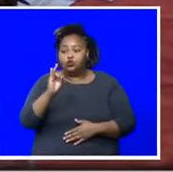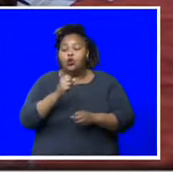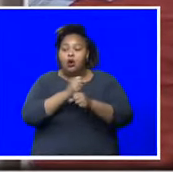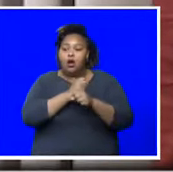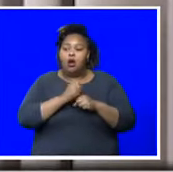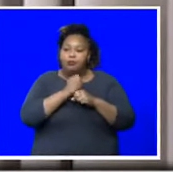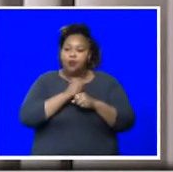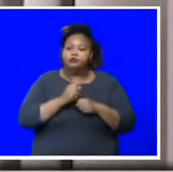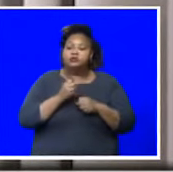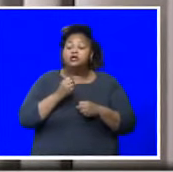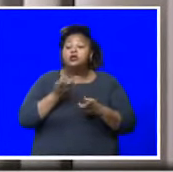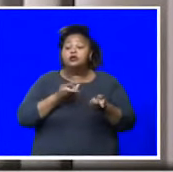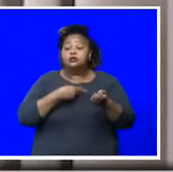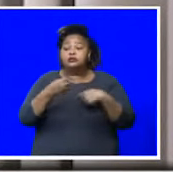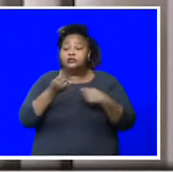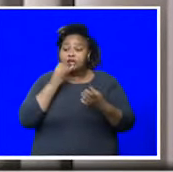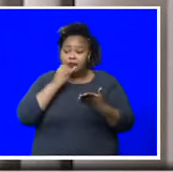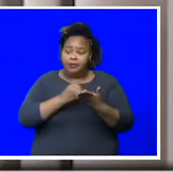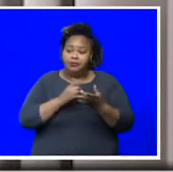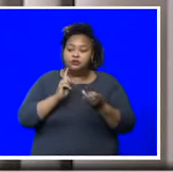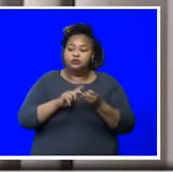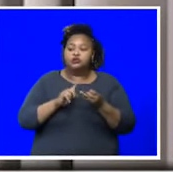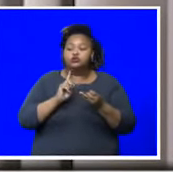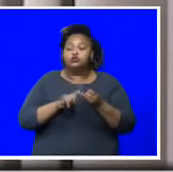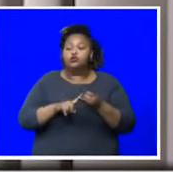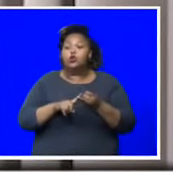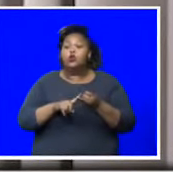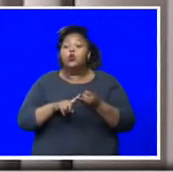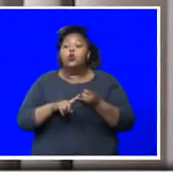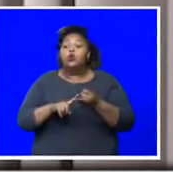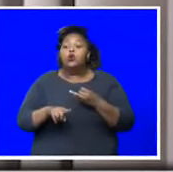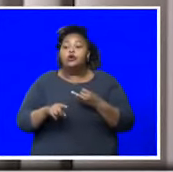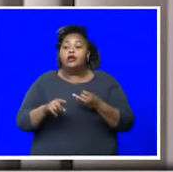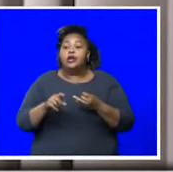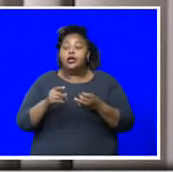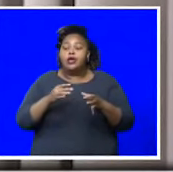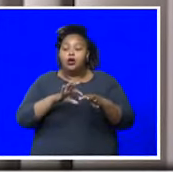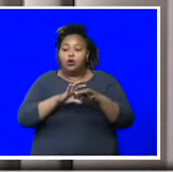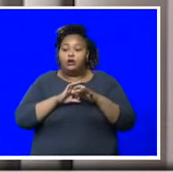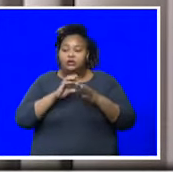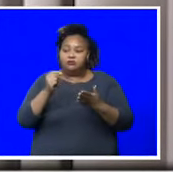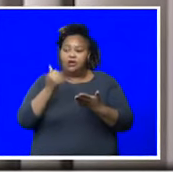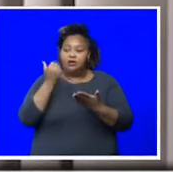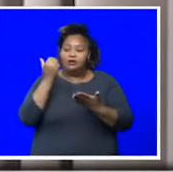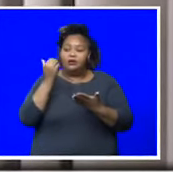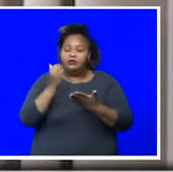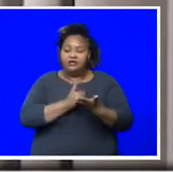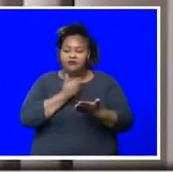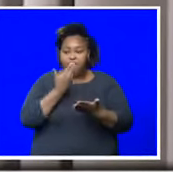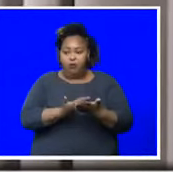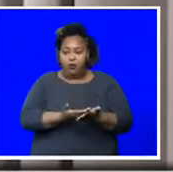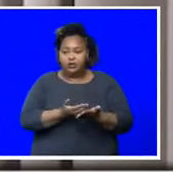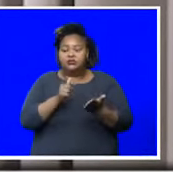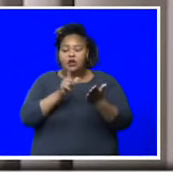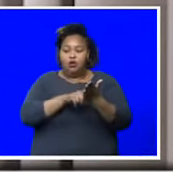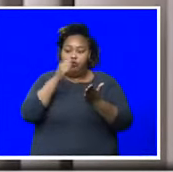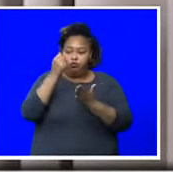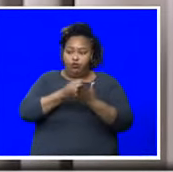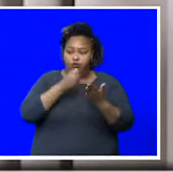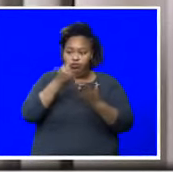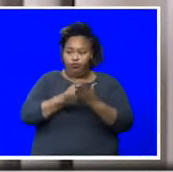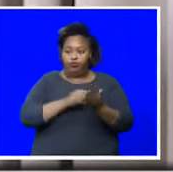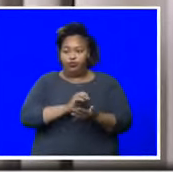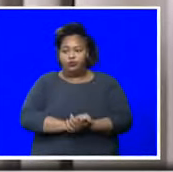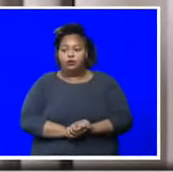Bill. Induna yethu isebenze nenhlala kahle phela buthelezi ithi uhulumende usemkhankasweni wokubuka ukuthi ngiwaphi amakhono lakhona kuyo insha